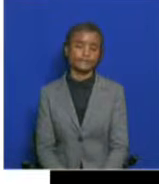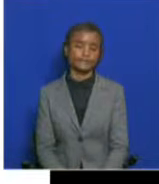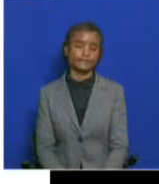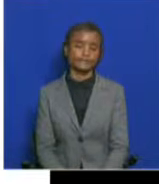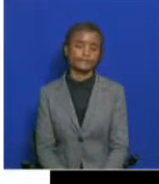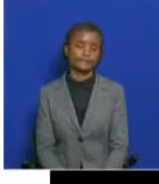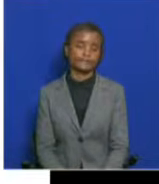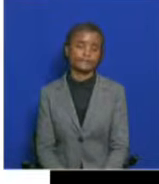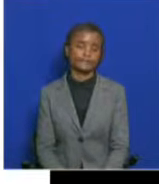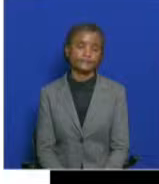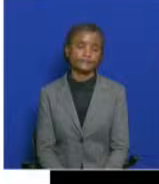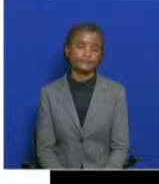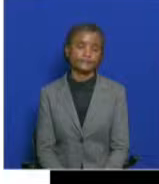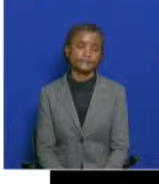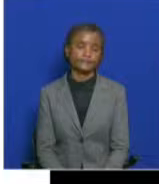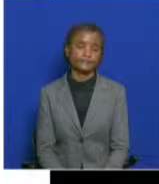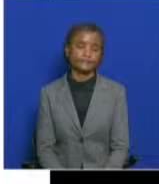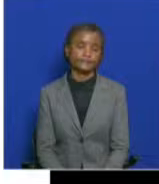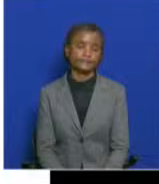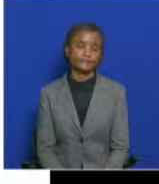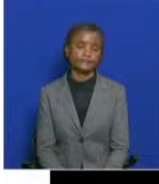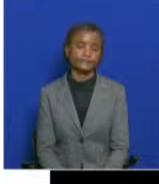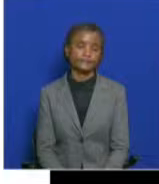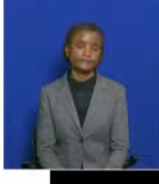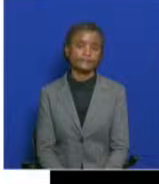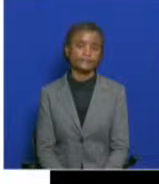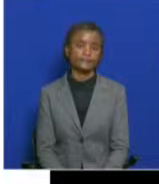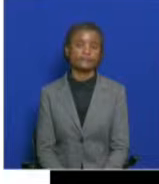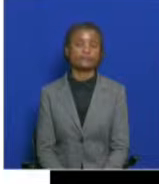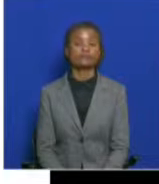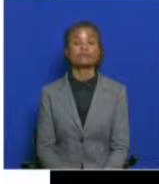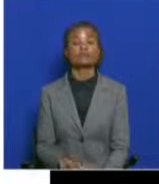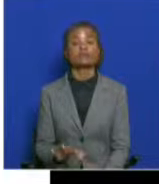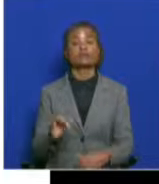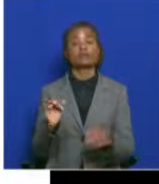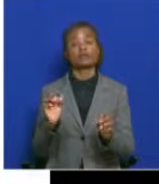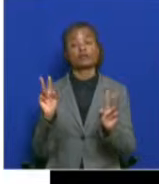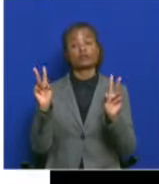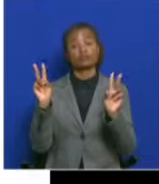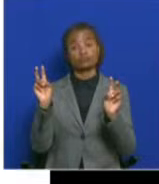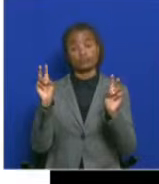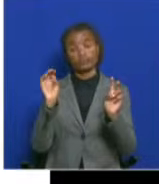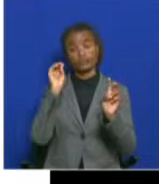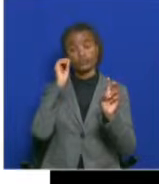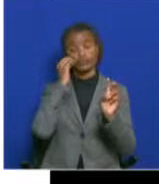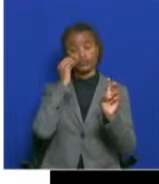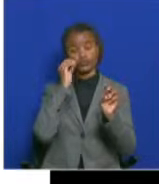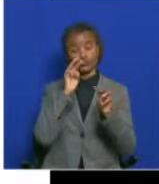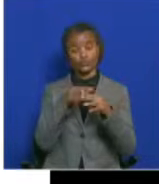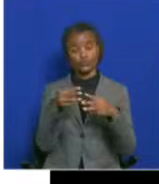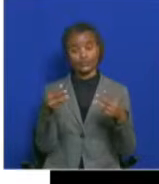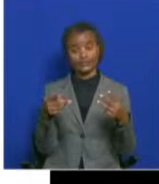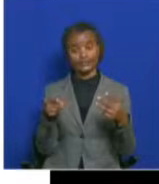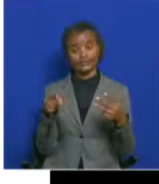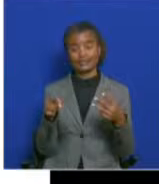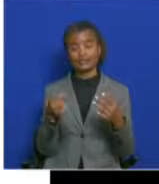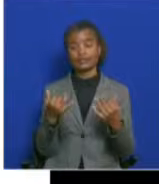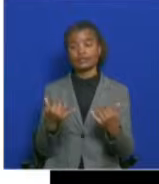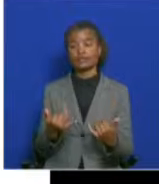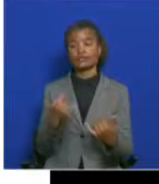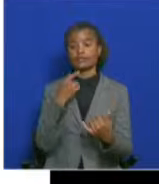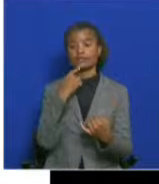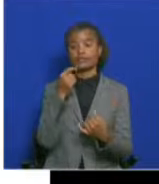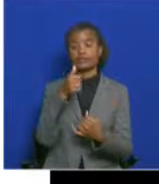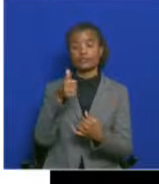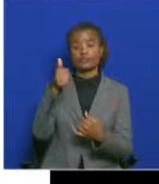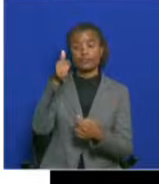And so what the article is alleging is that there are top cops who were tasked with investigating the then head